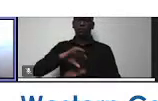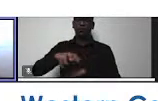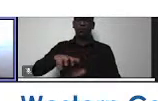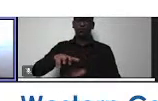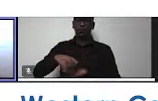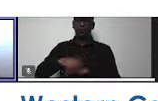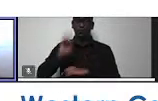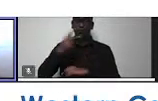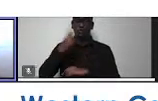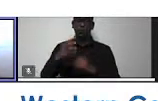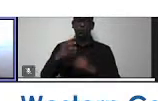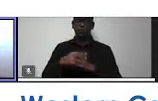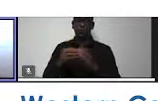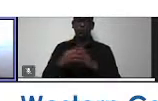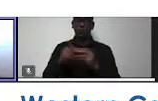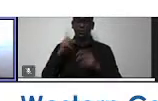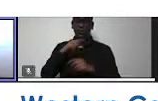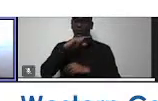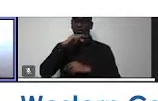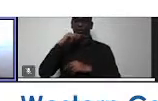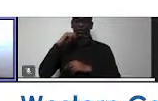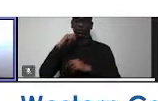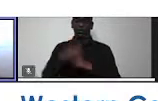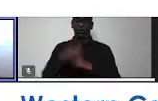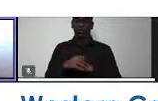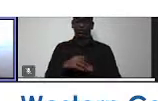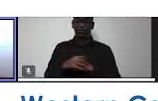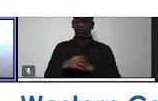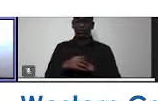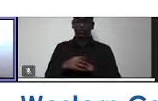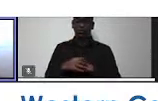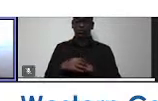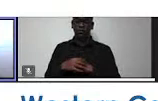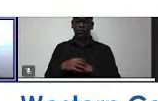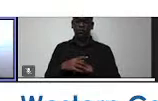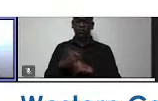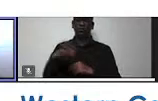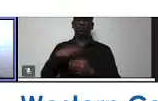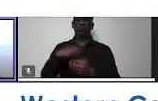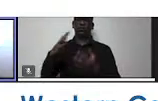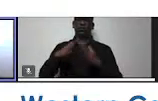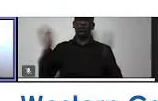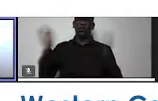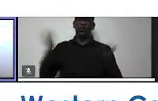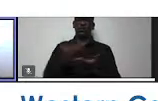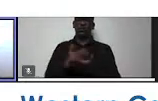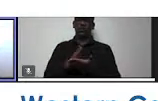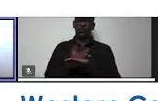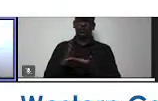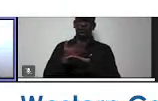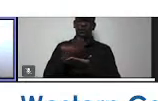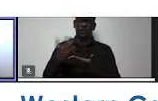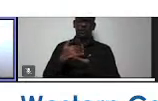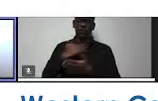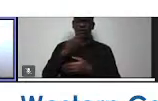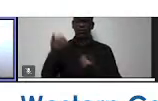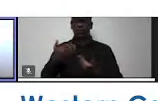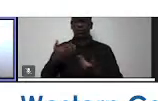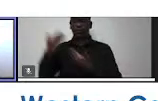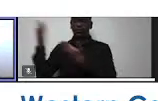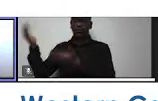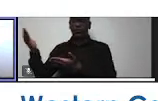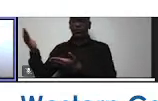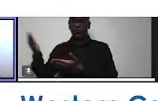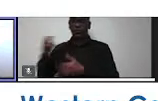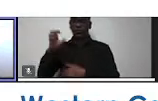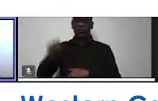and nuts, again, are taking a huge, you know, share of actually of our exports, of South Africa's